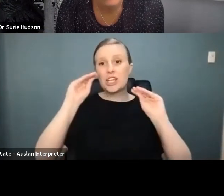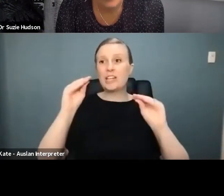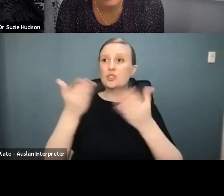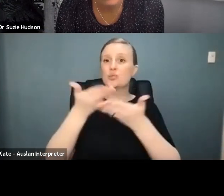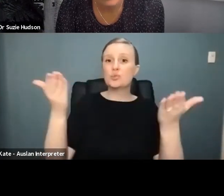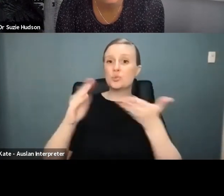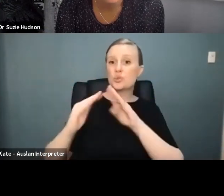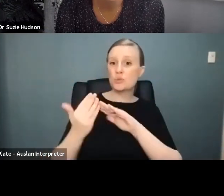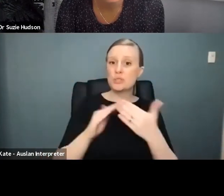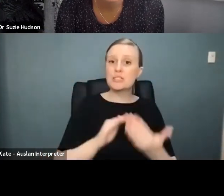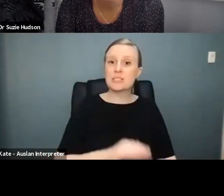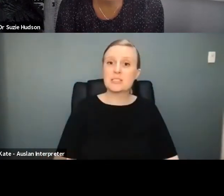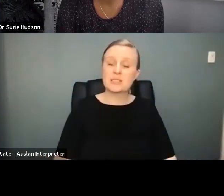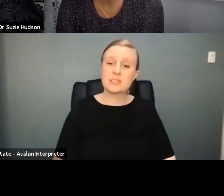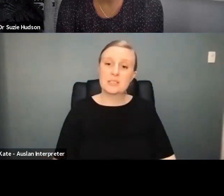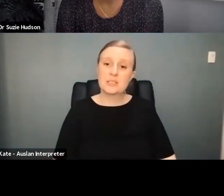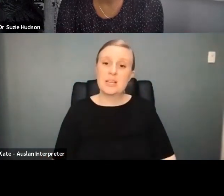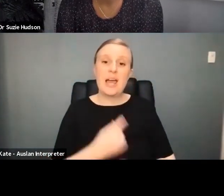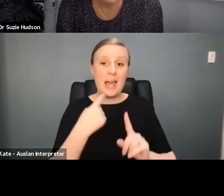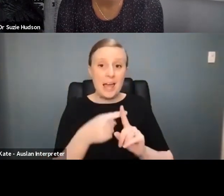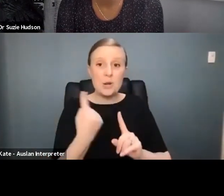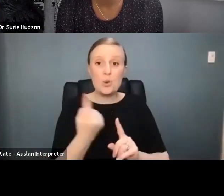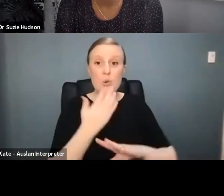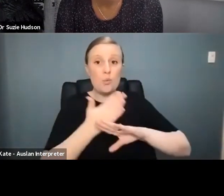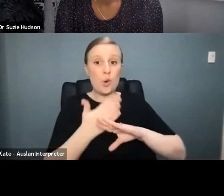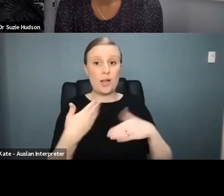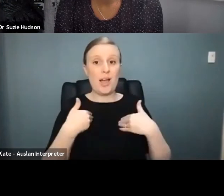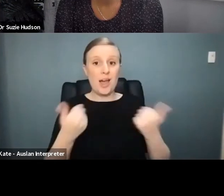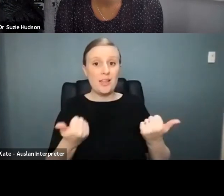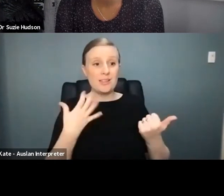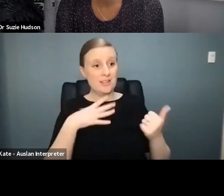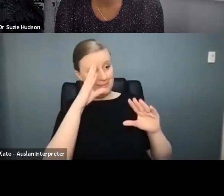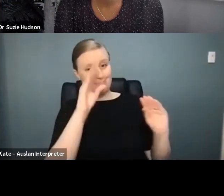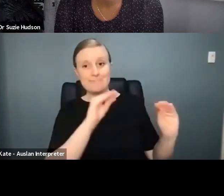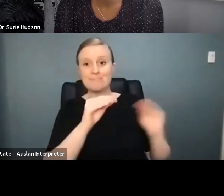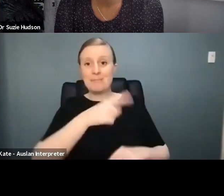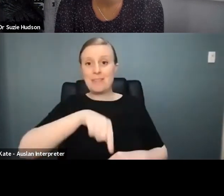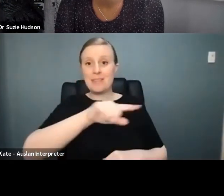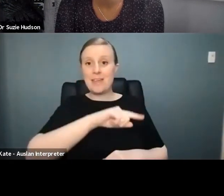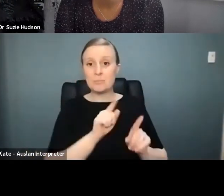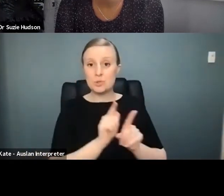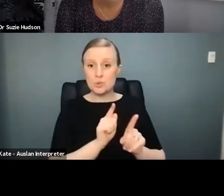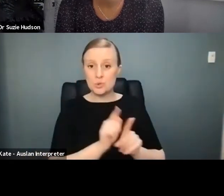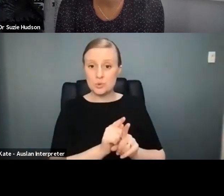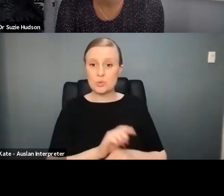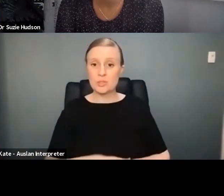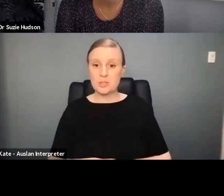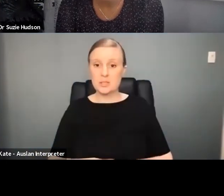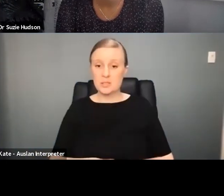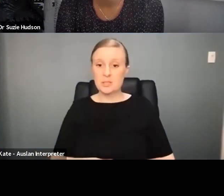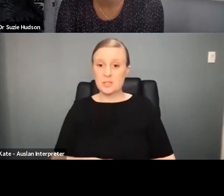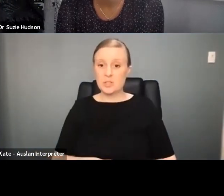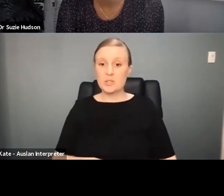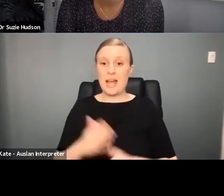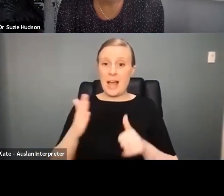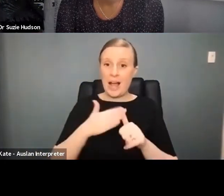broadly, and also the health system itself, because it's all very well for the alcohol and other drug sector to be well